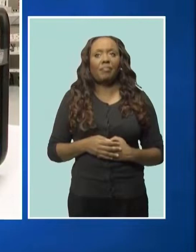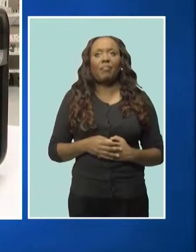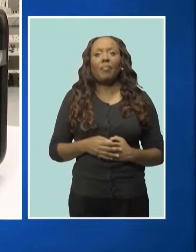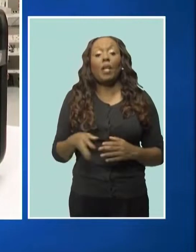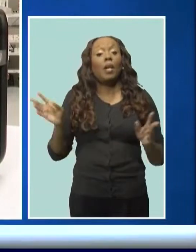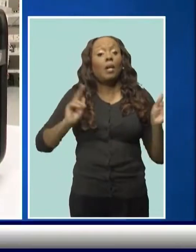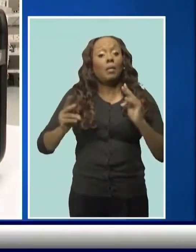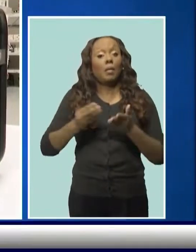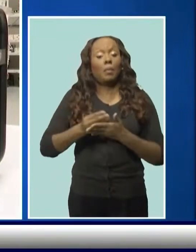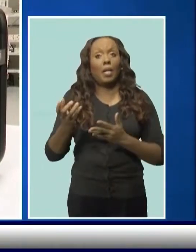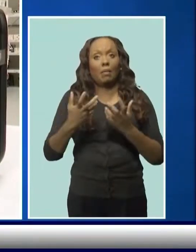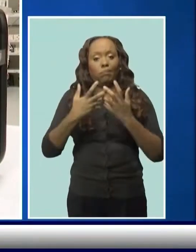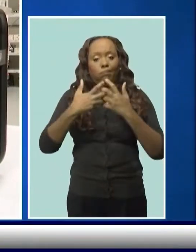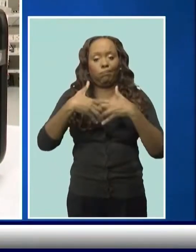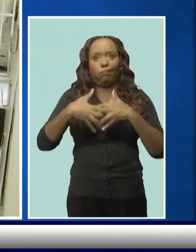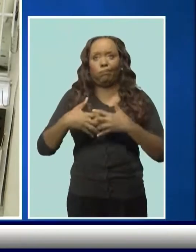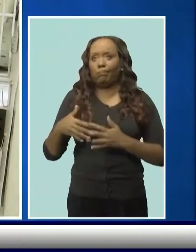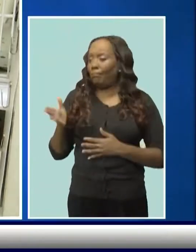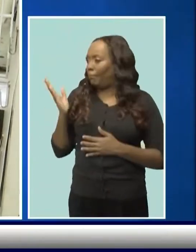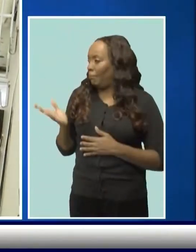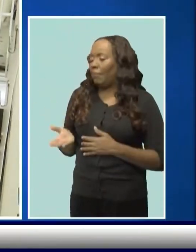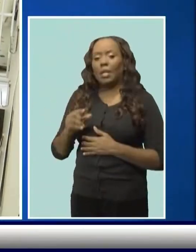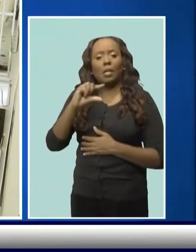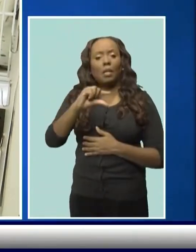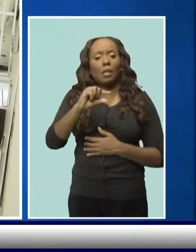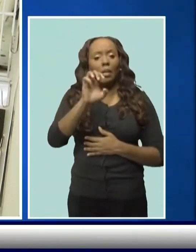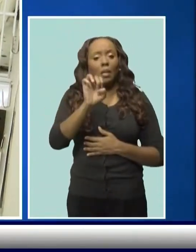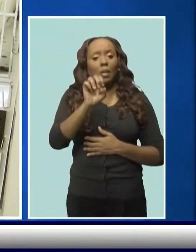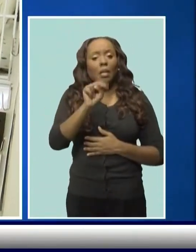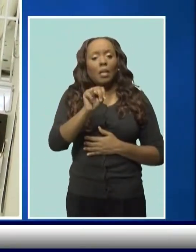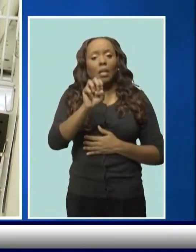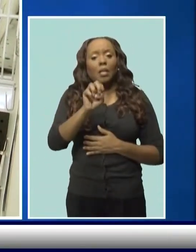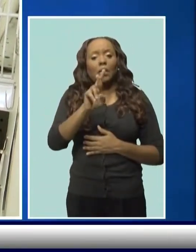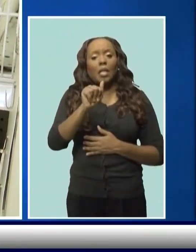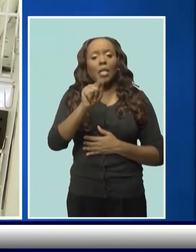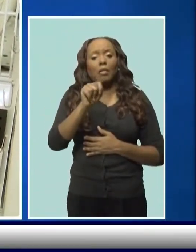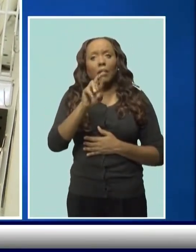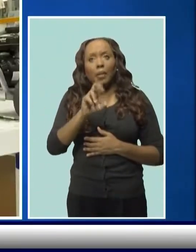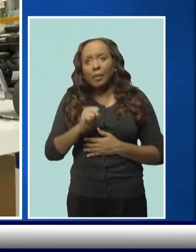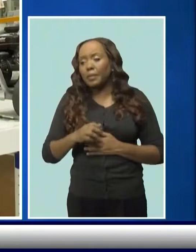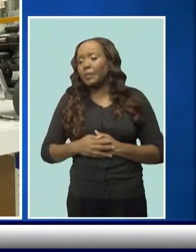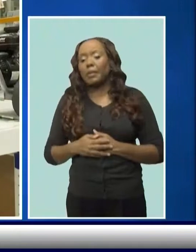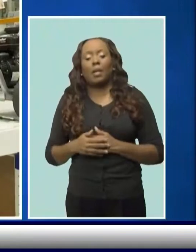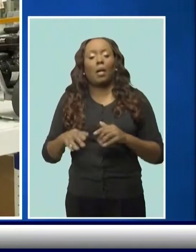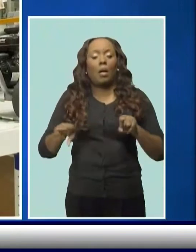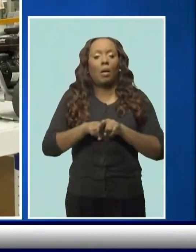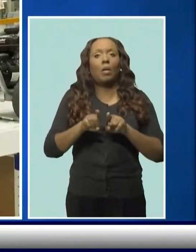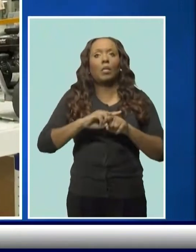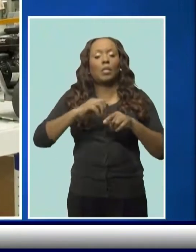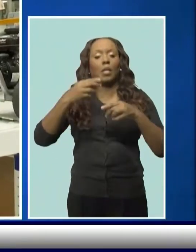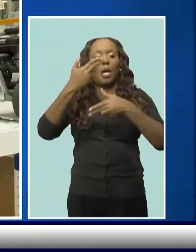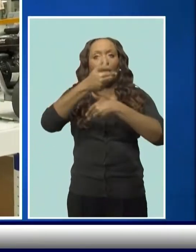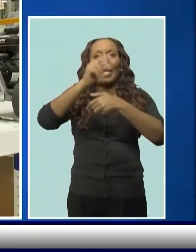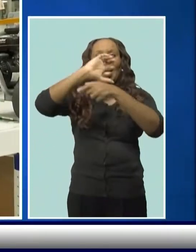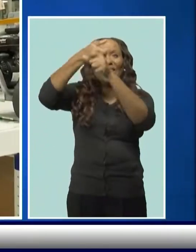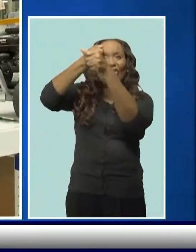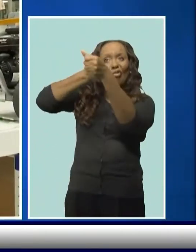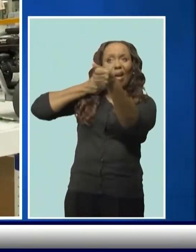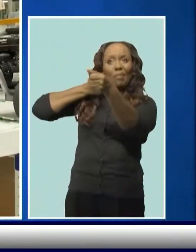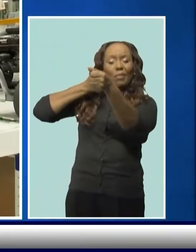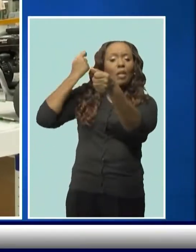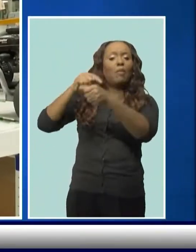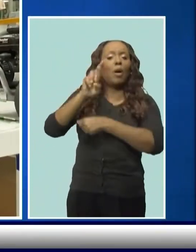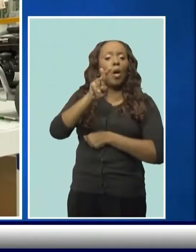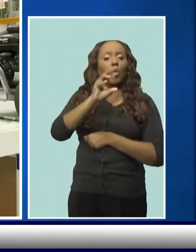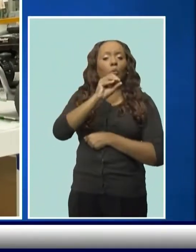generators, for roofing stuff, to fix leaks, to secure the roof, hurricane straps, but also easy stuff,